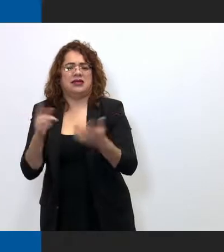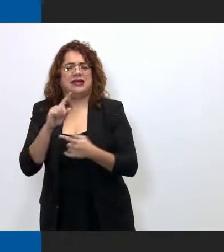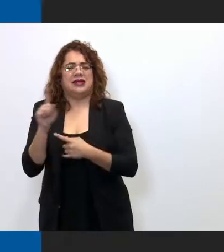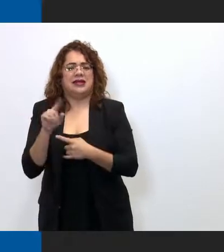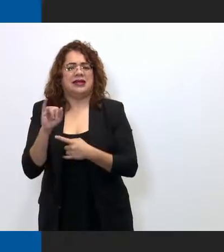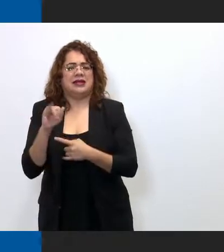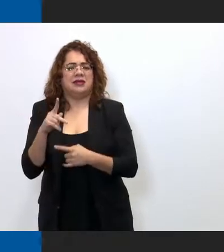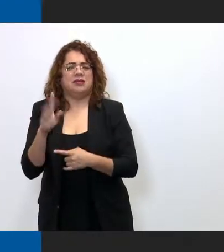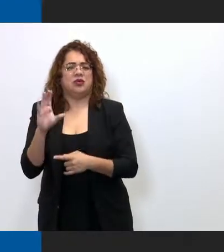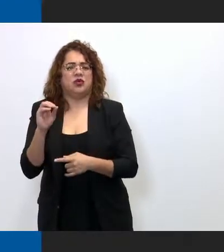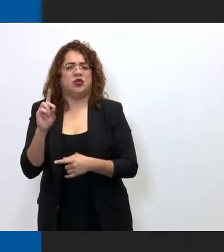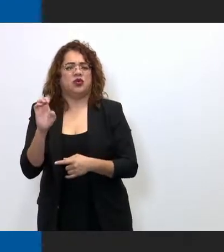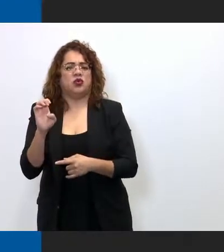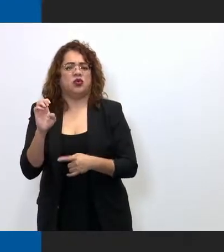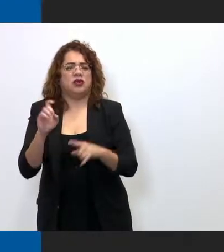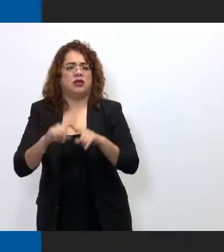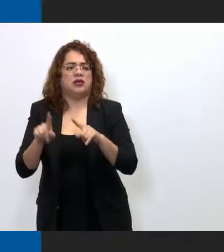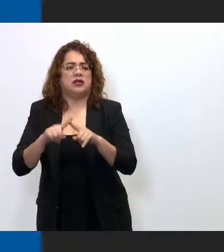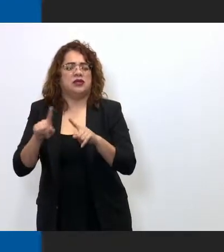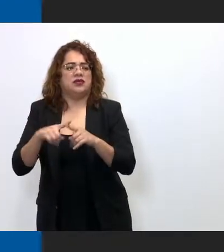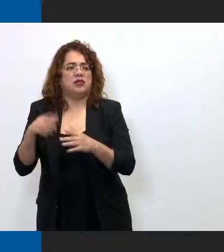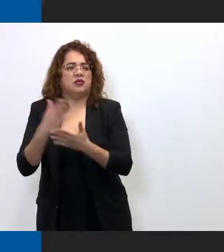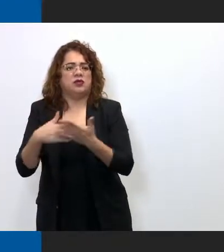in different parts of the city. Is there